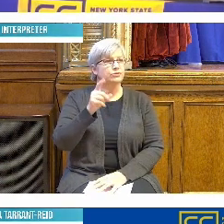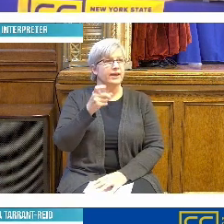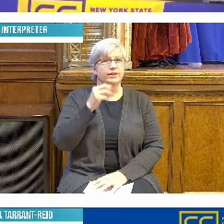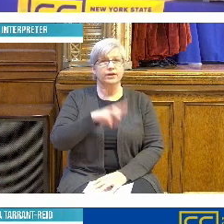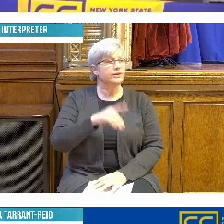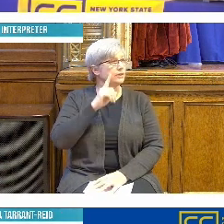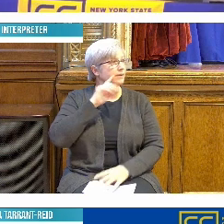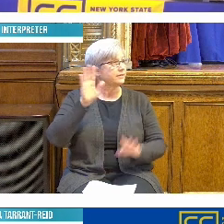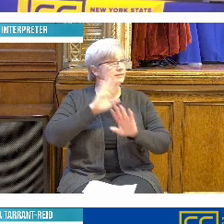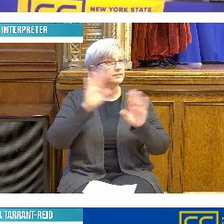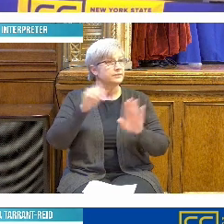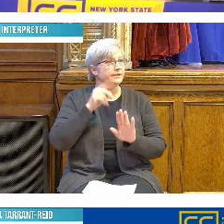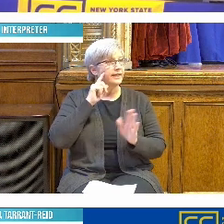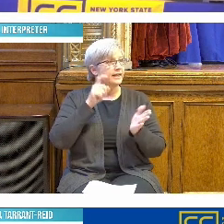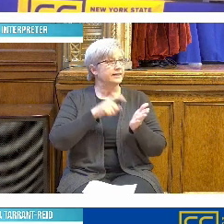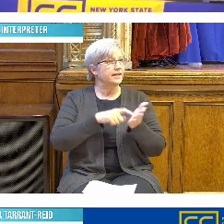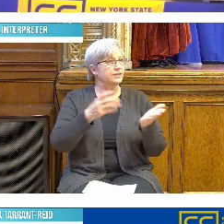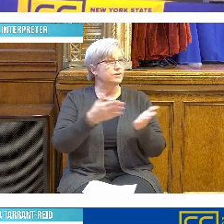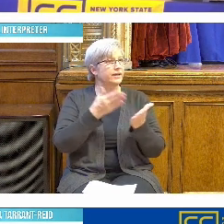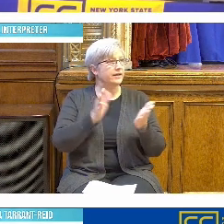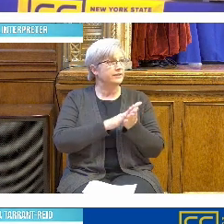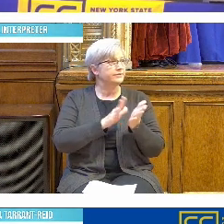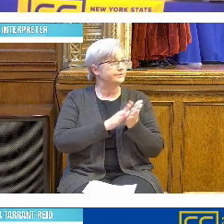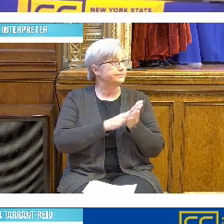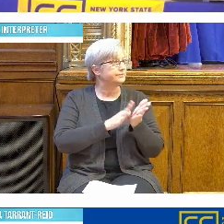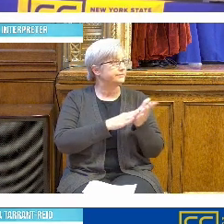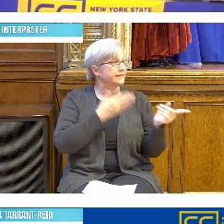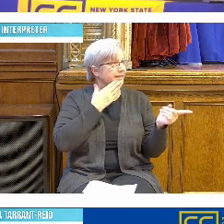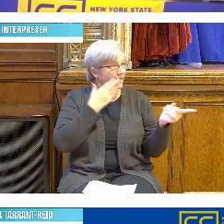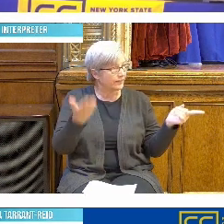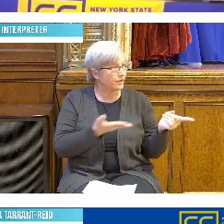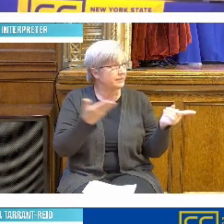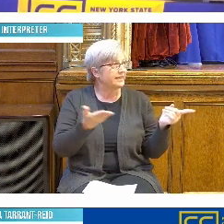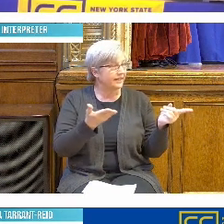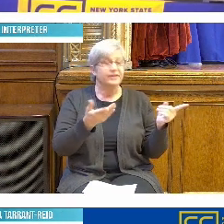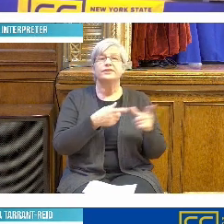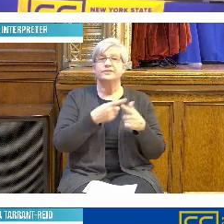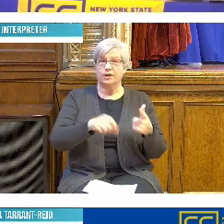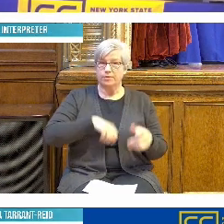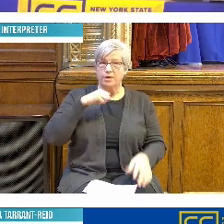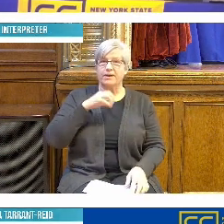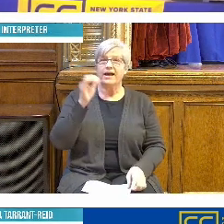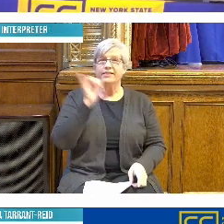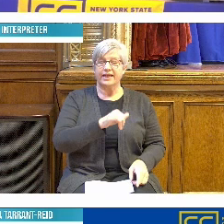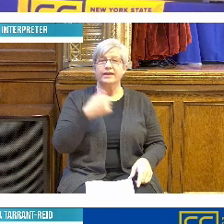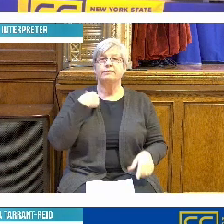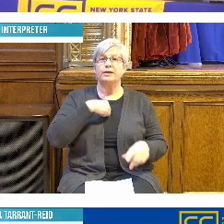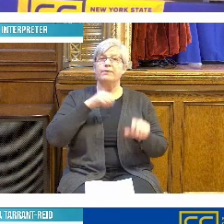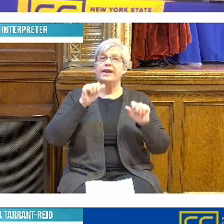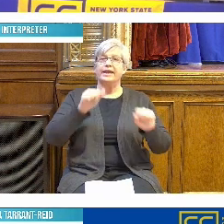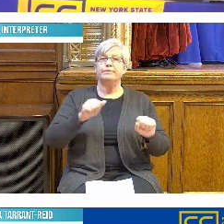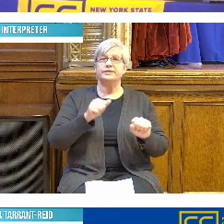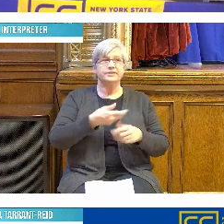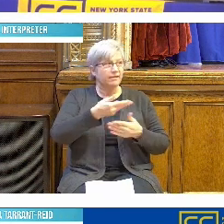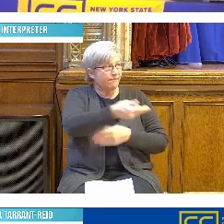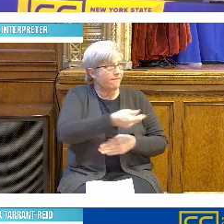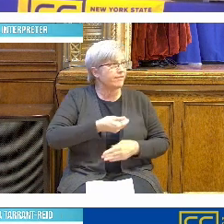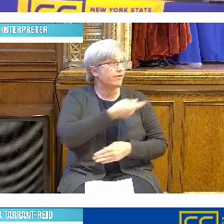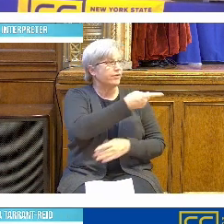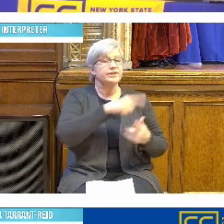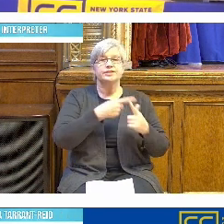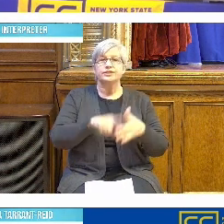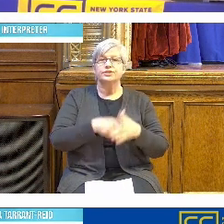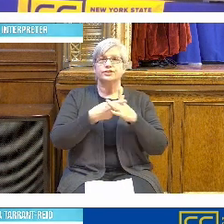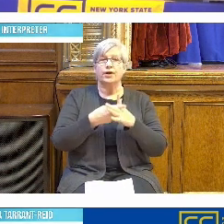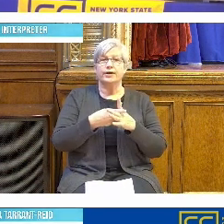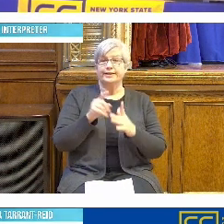just wave your arm so we can acknowledge you, and thank you for being here. We're proud that we were able to onboard her, and she began